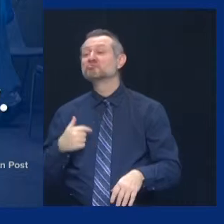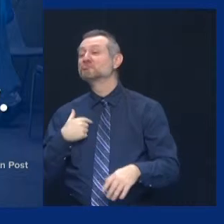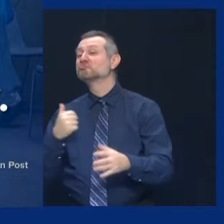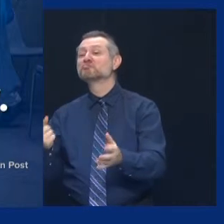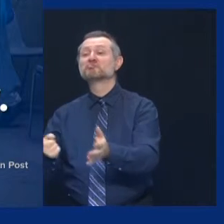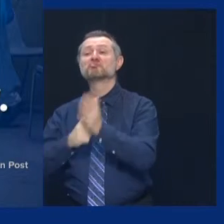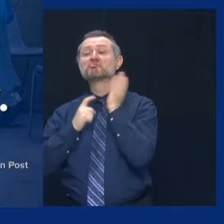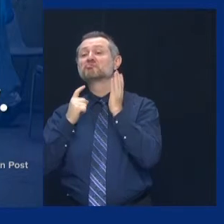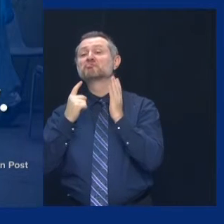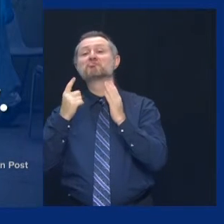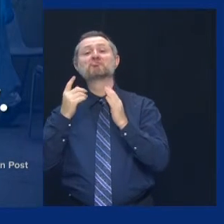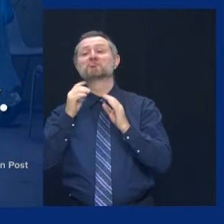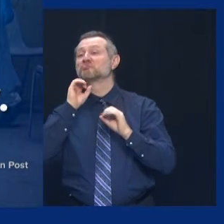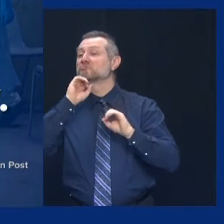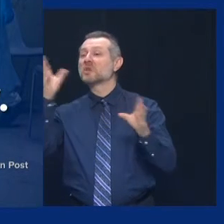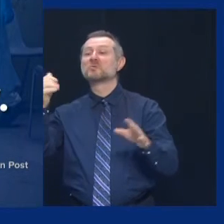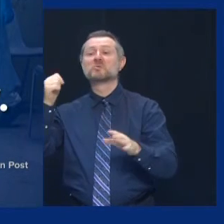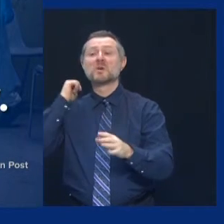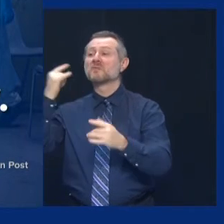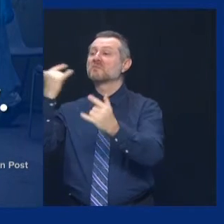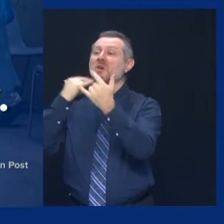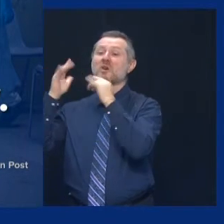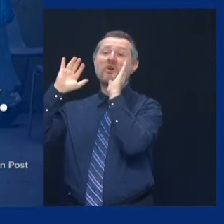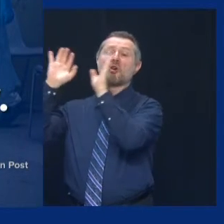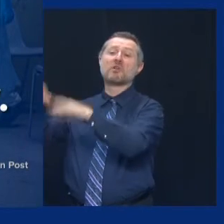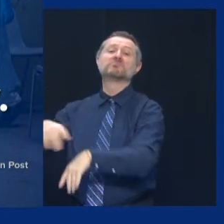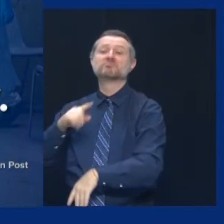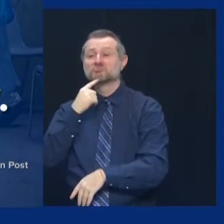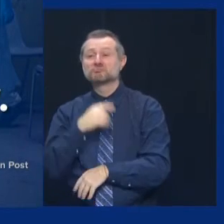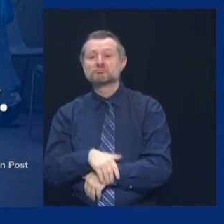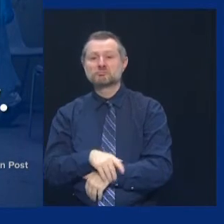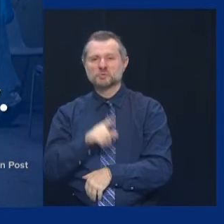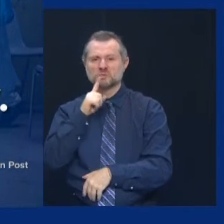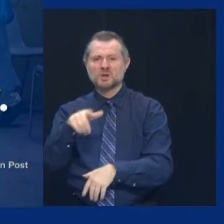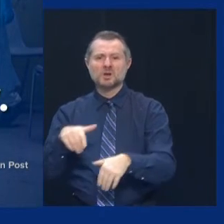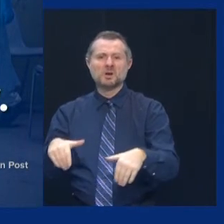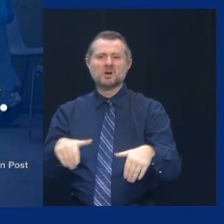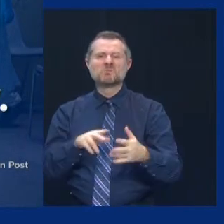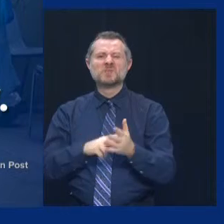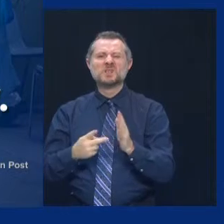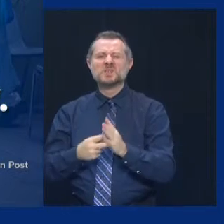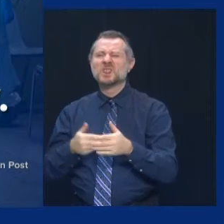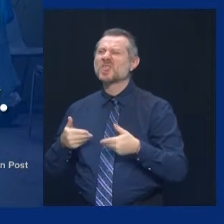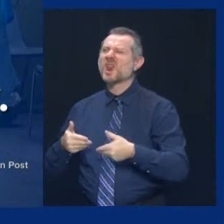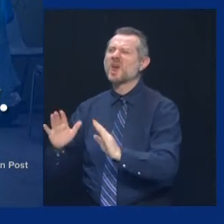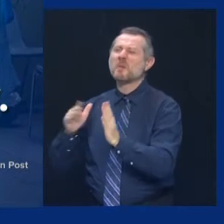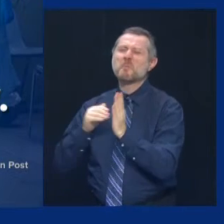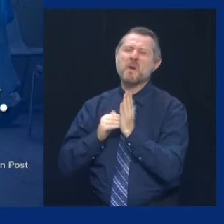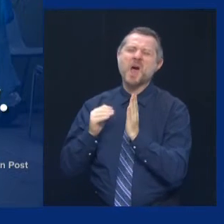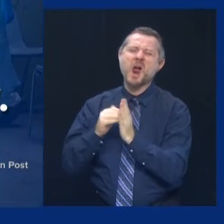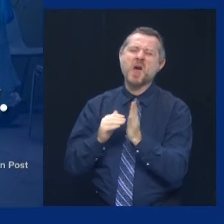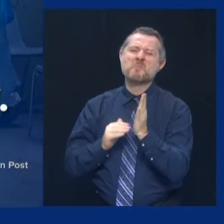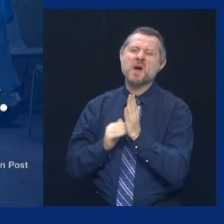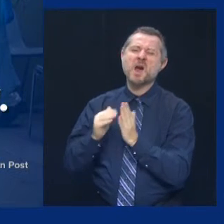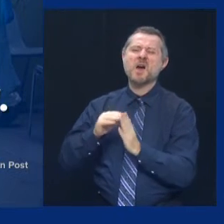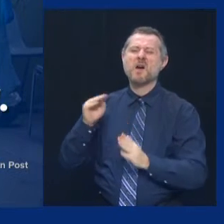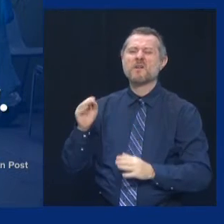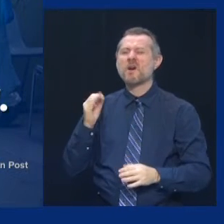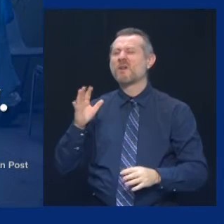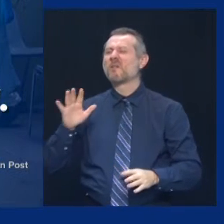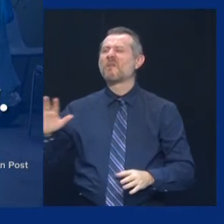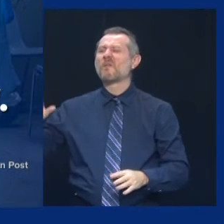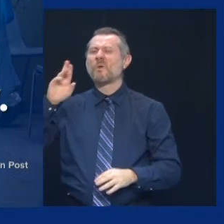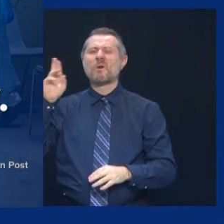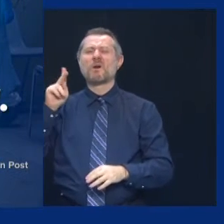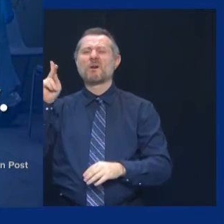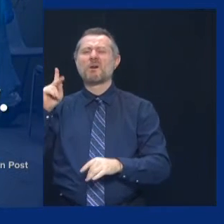flights to be tested, you are allowing thousands of UK passengers to arrive here